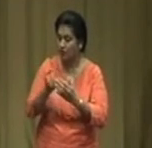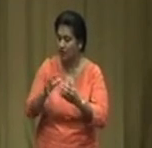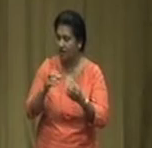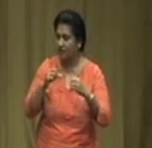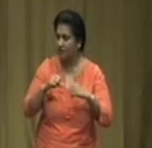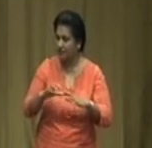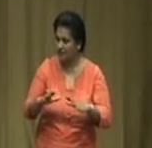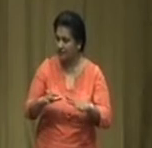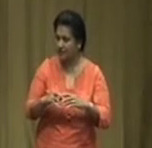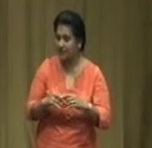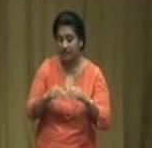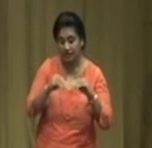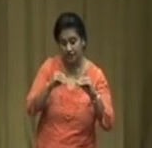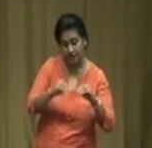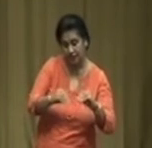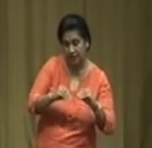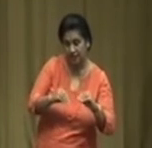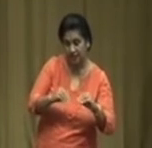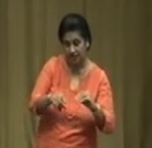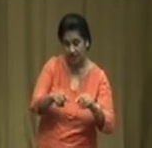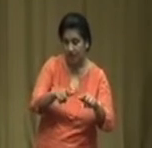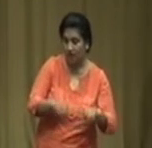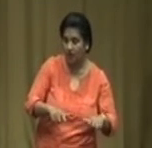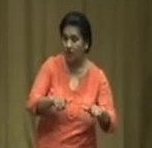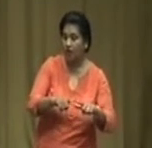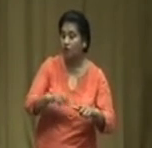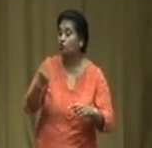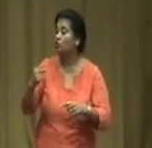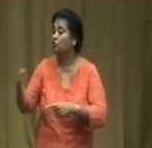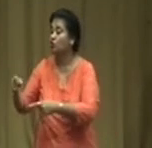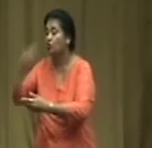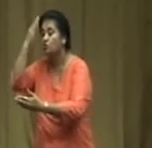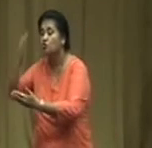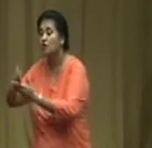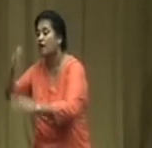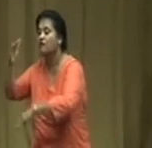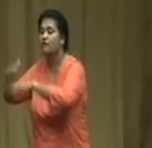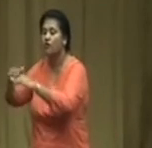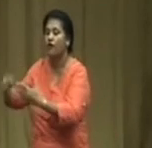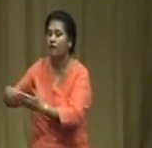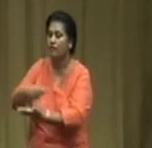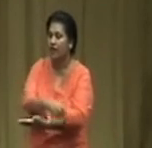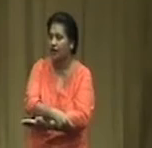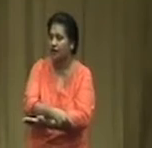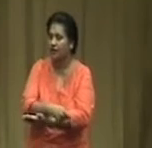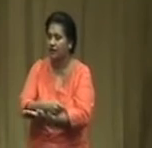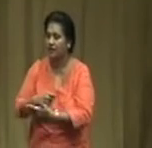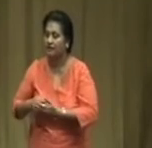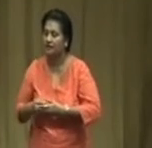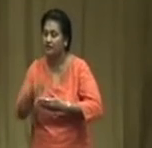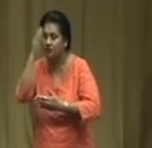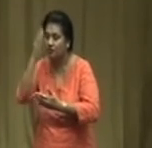it here locally to full fee paying students under a full service model? Because